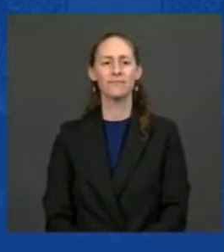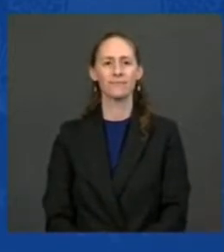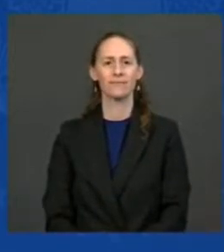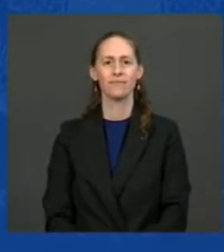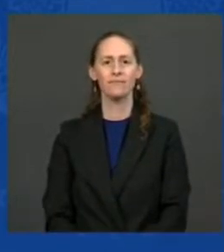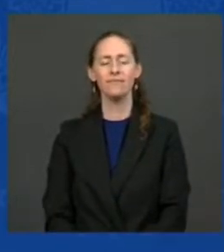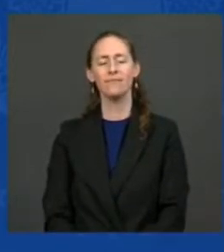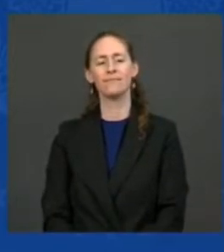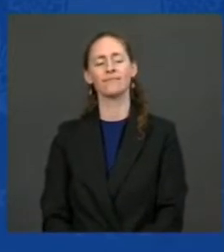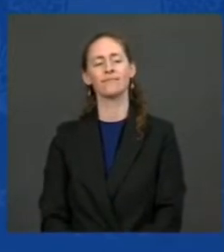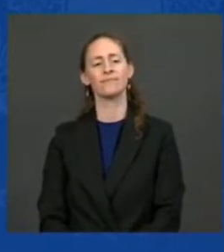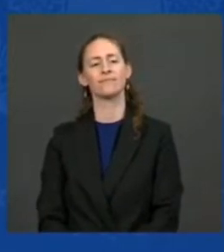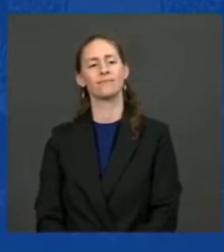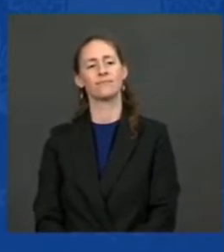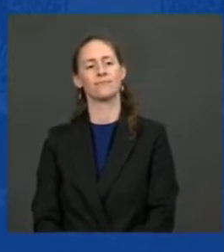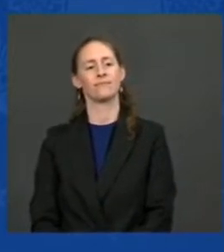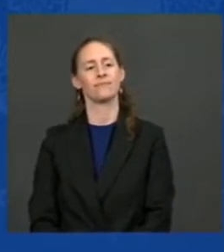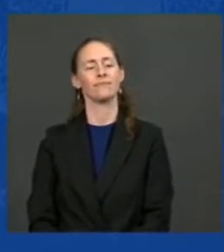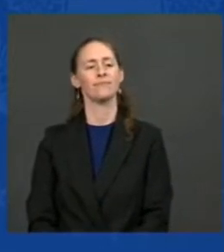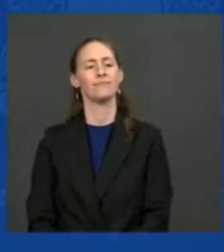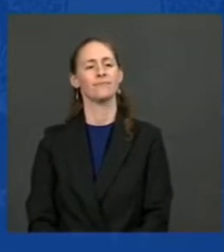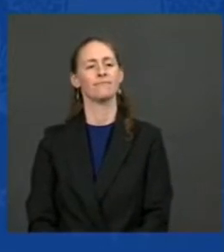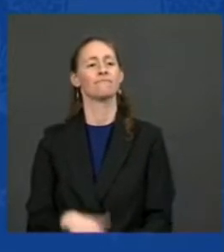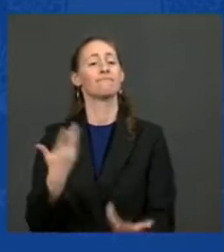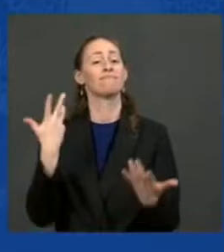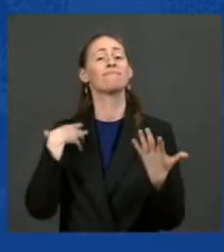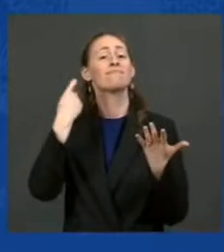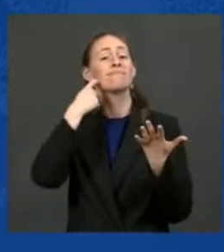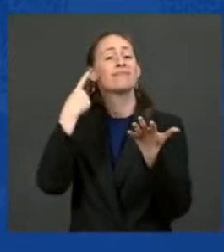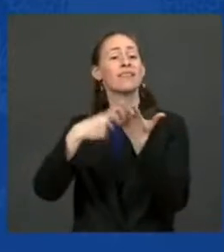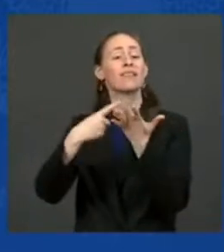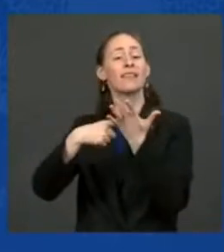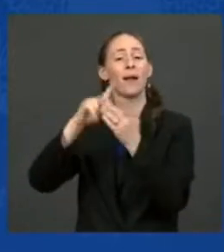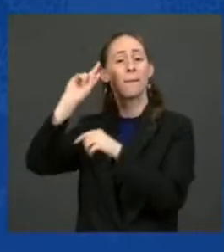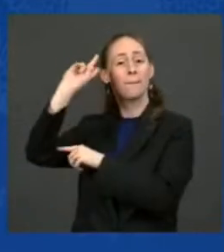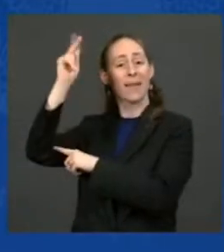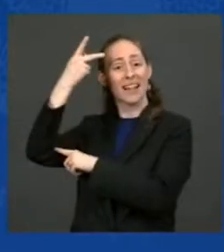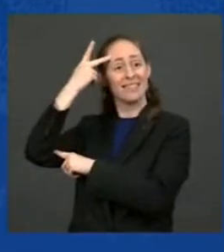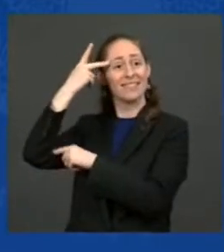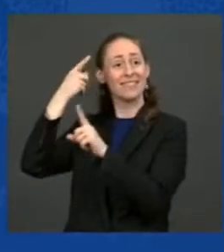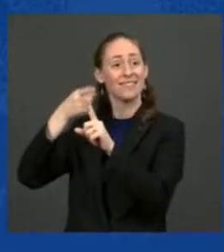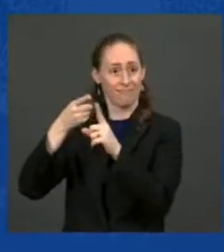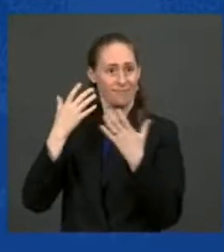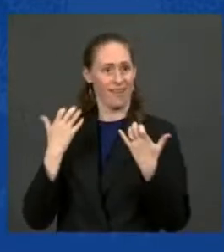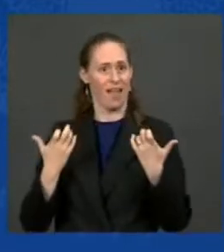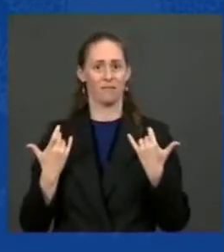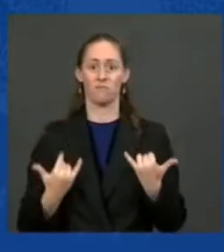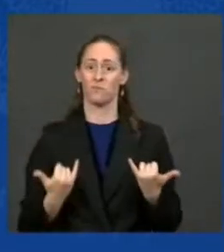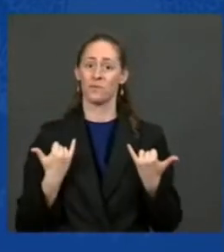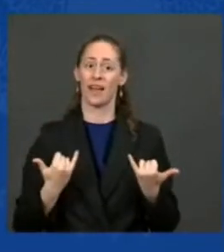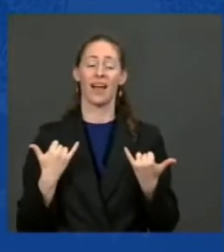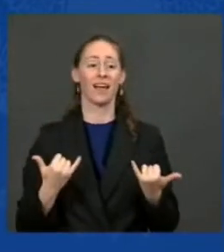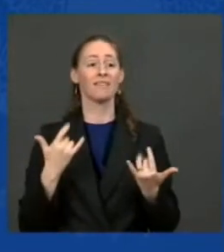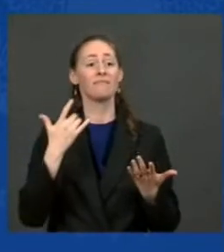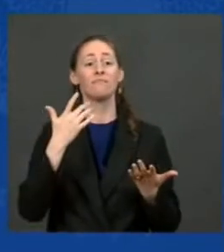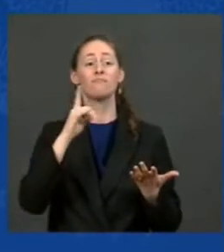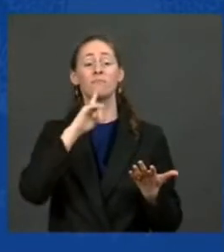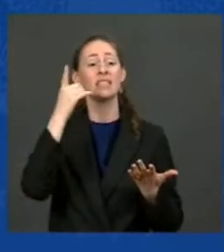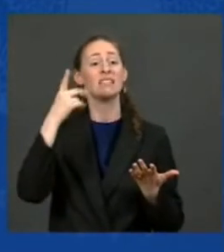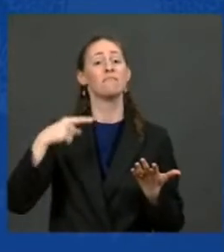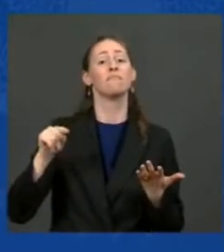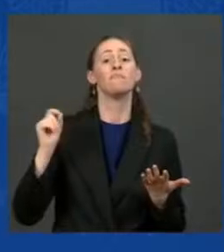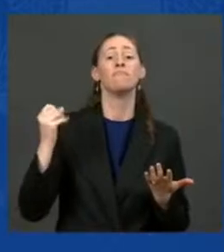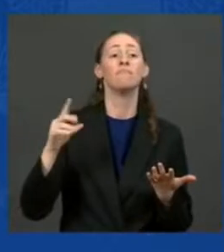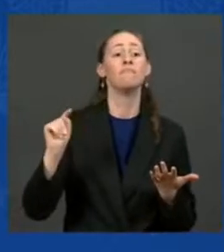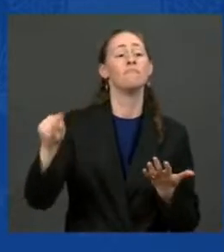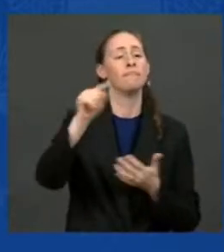You know, I've always said in politics, the people that you mention at an event like this never remember that you've mentioned them. The people that you forget never forget